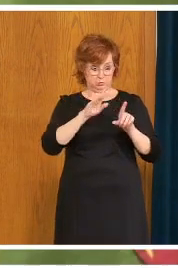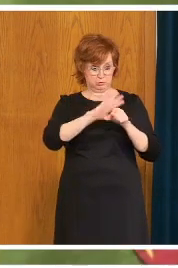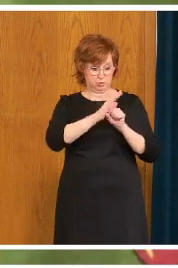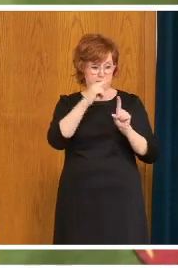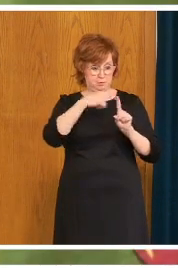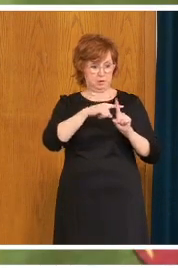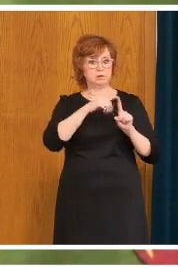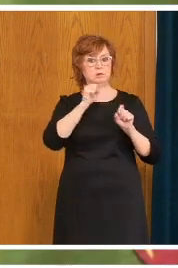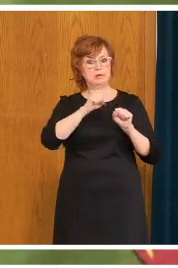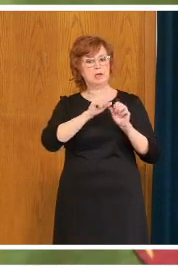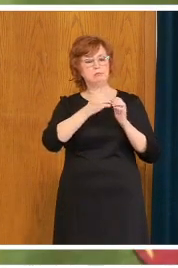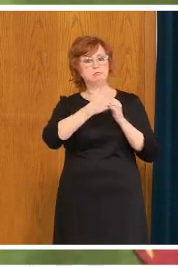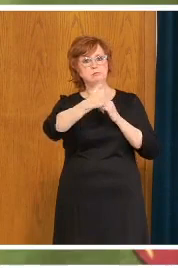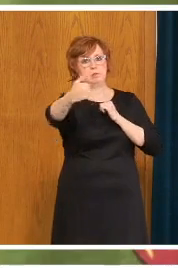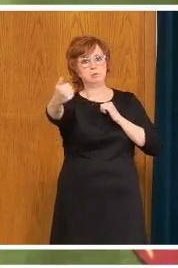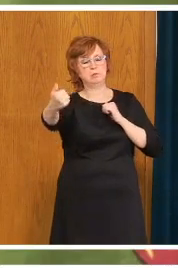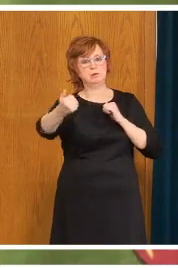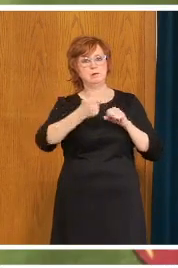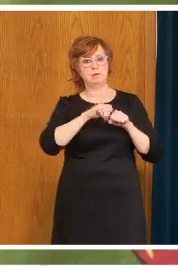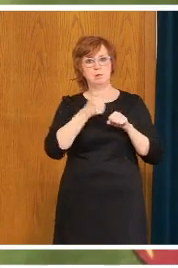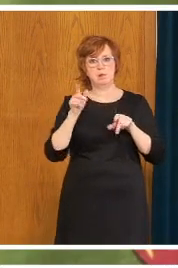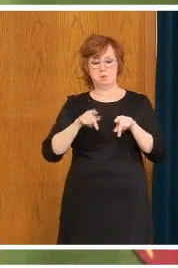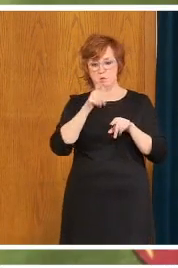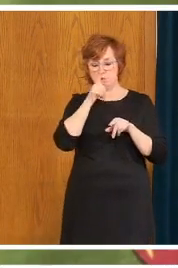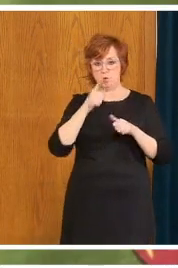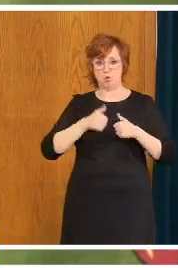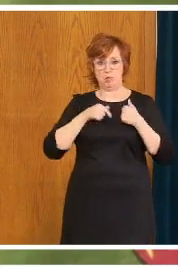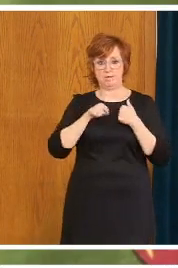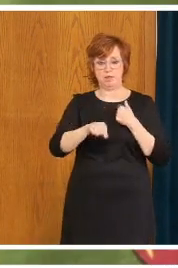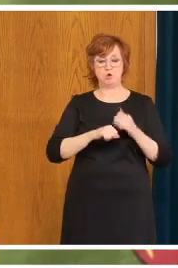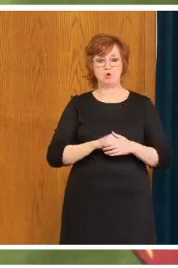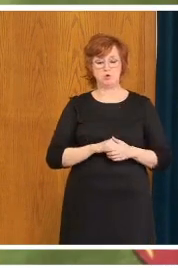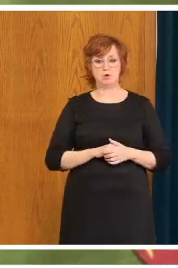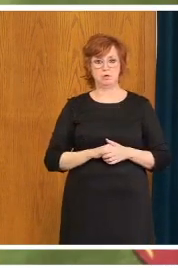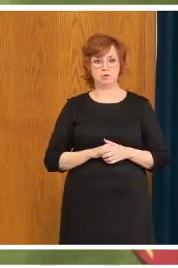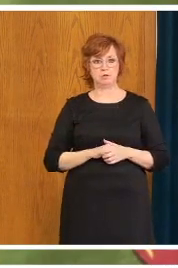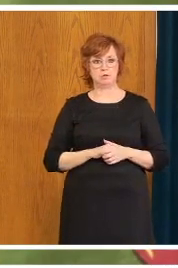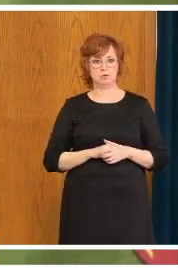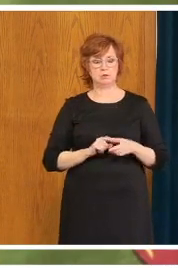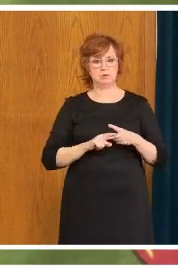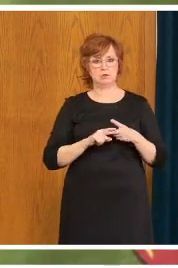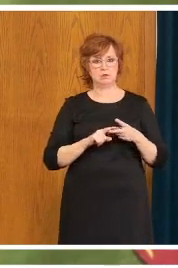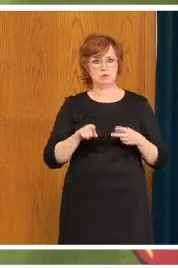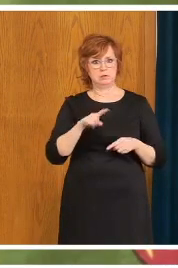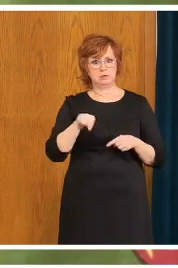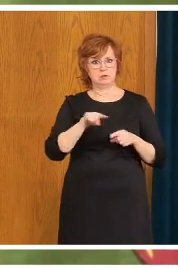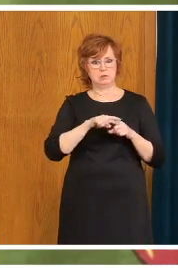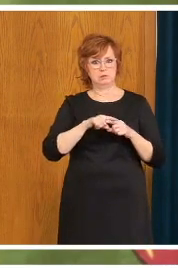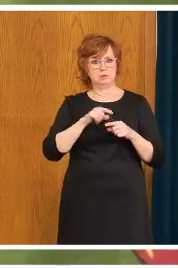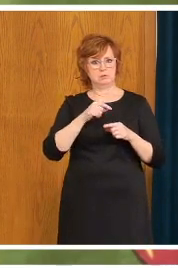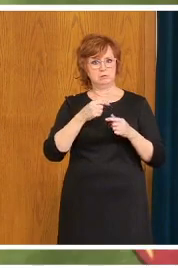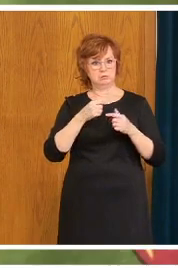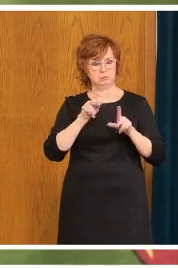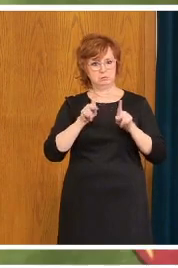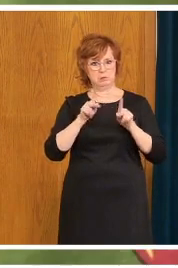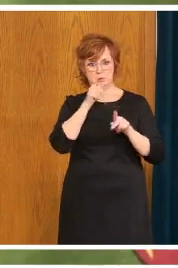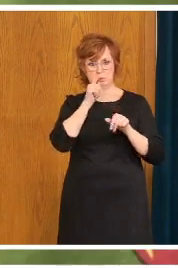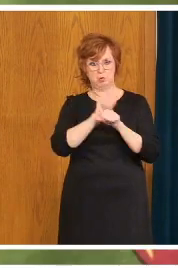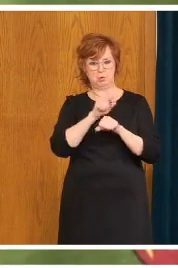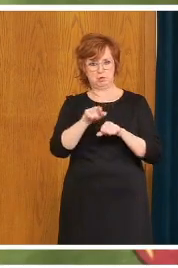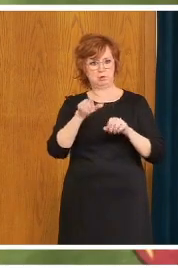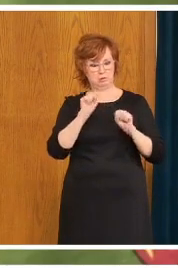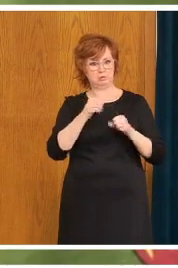that the correction workers, and again, it's not that correction workers aren't eligible. It's right now, if there's a correction